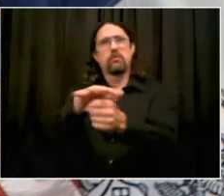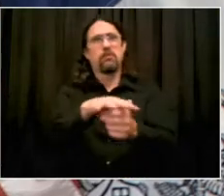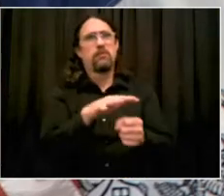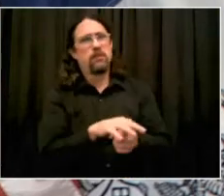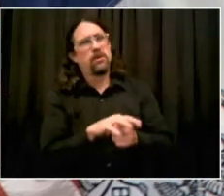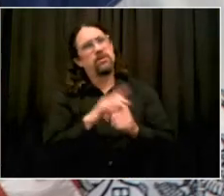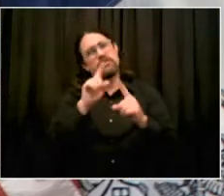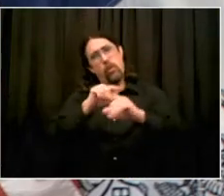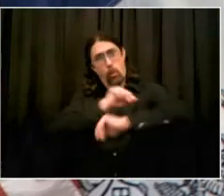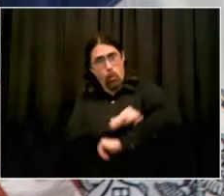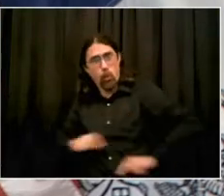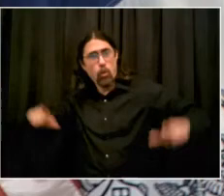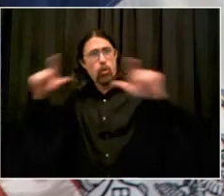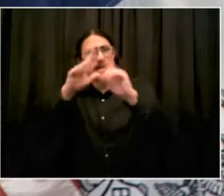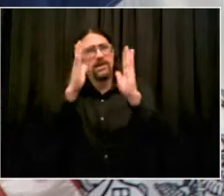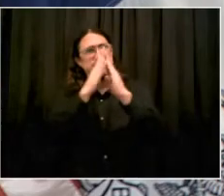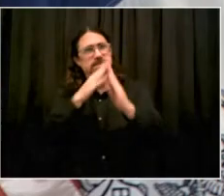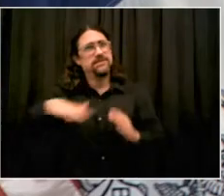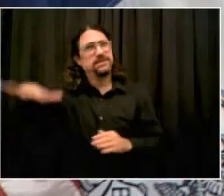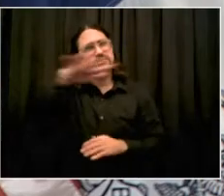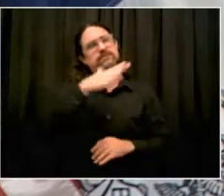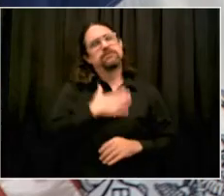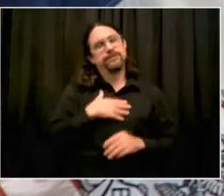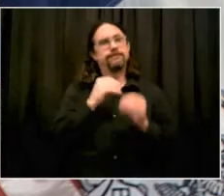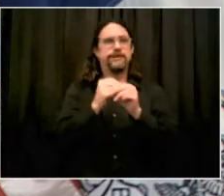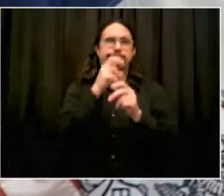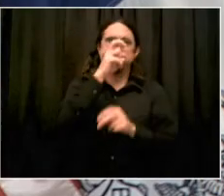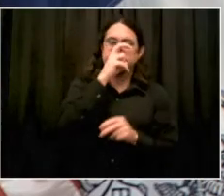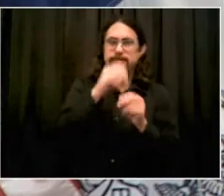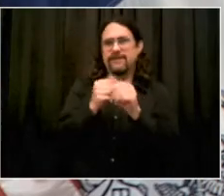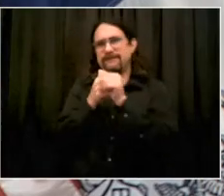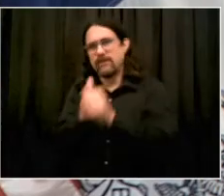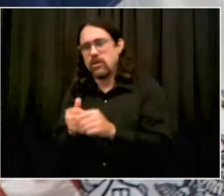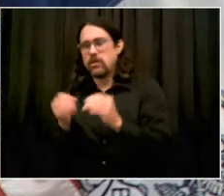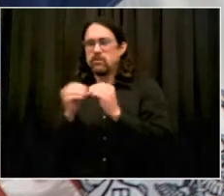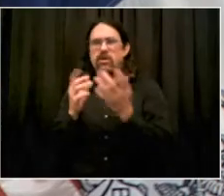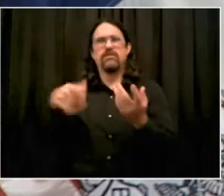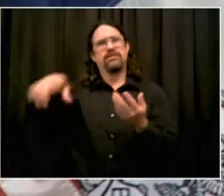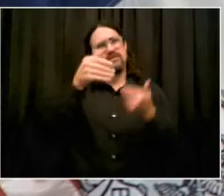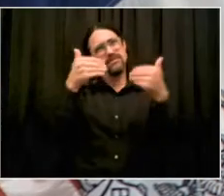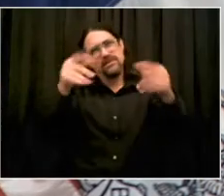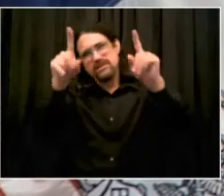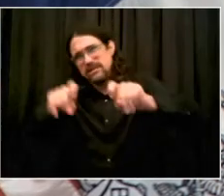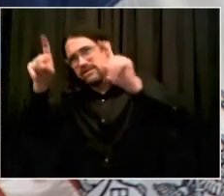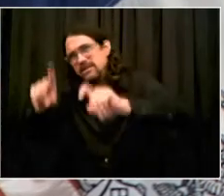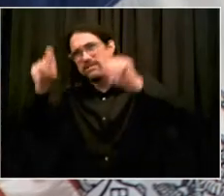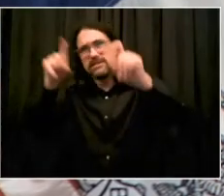and we're going to fight this outbreak back, and we're going to move New York City forward. Thank you, everybody.